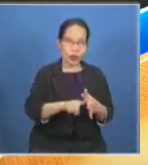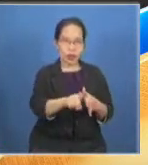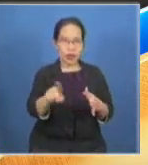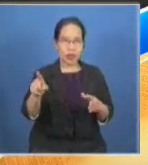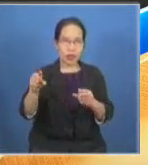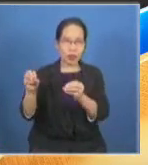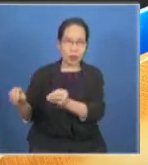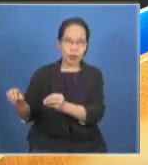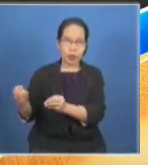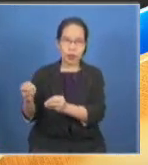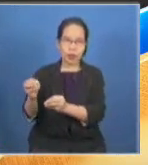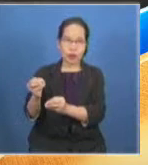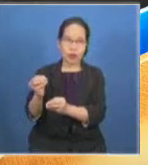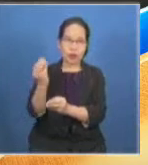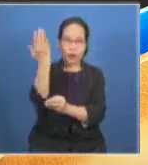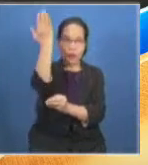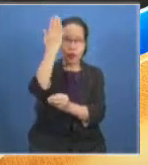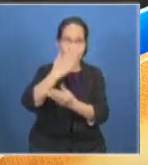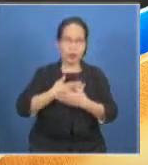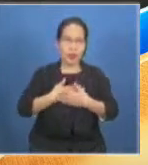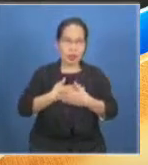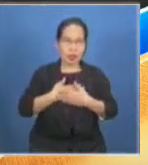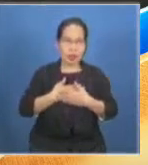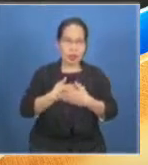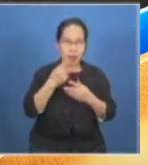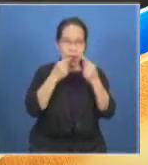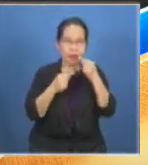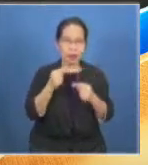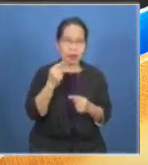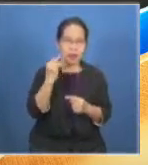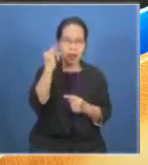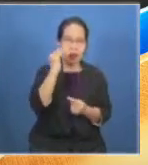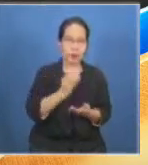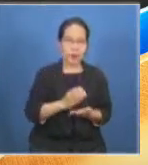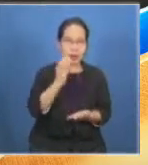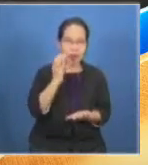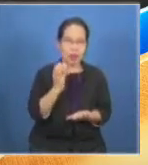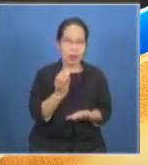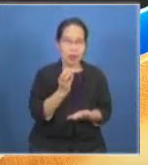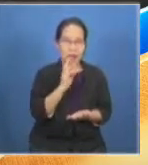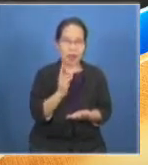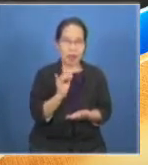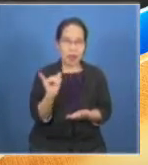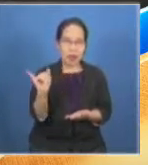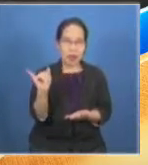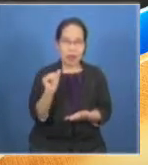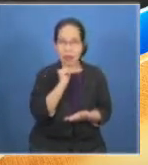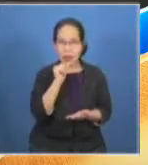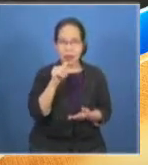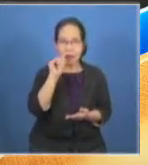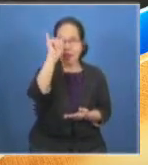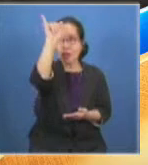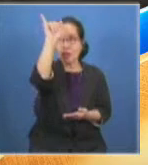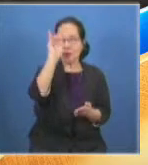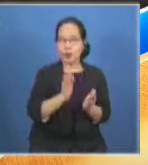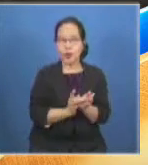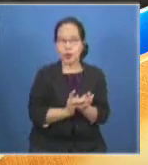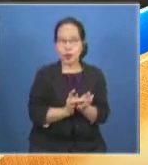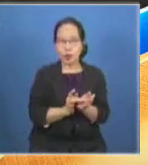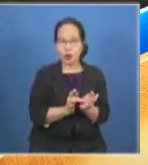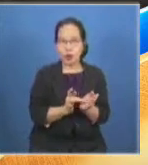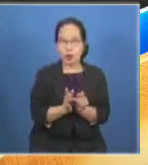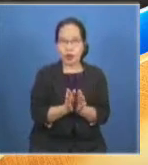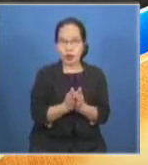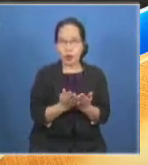thou tellest my wanderings, put thou my tears into thy bottle. Are they not in thy book?